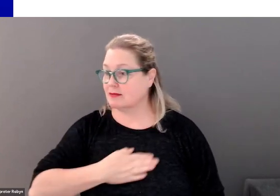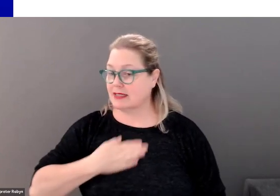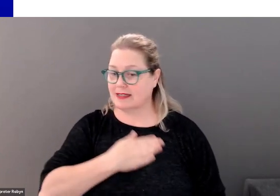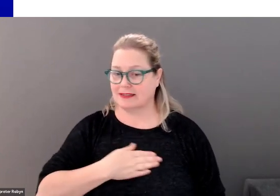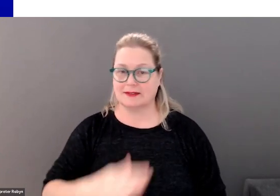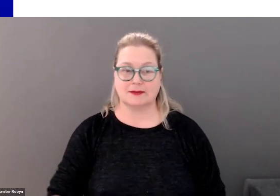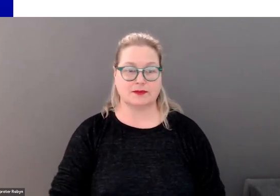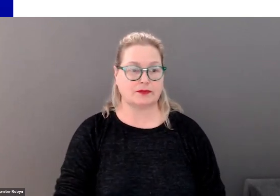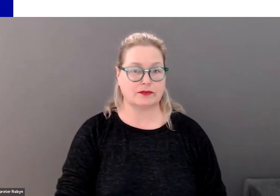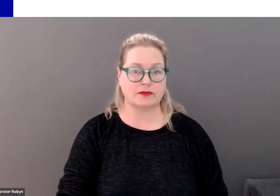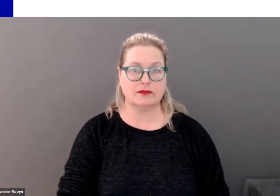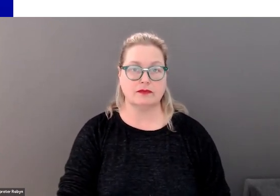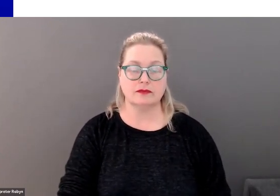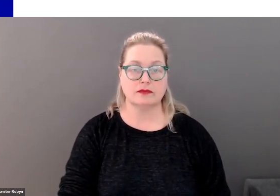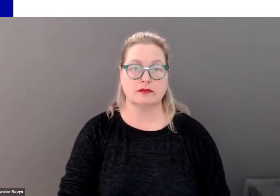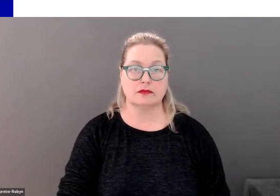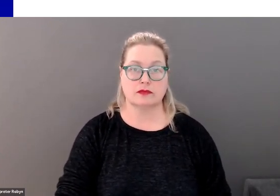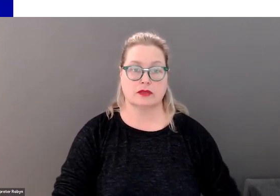Child welfare.